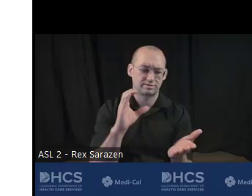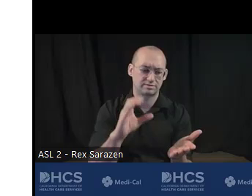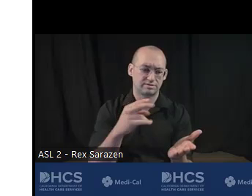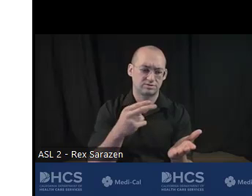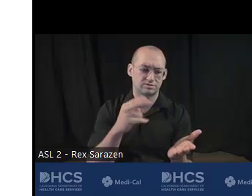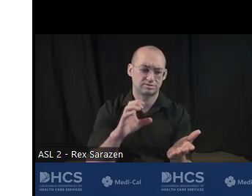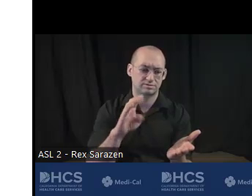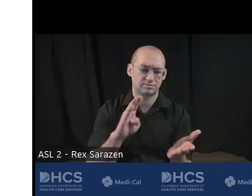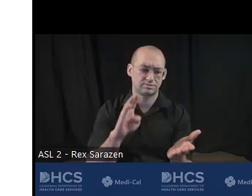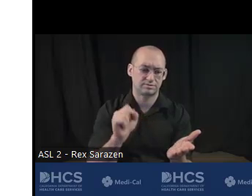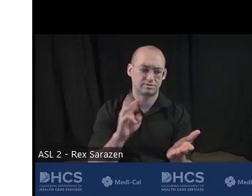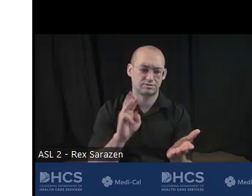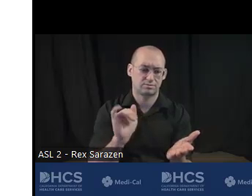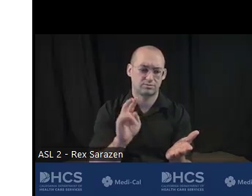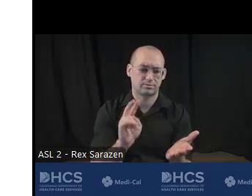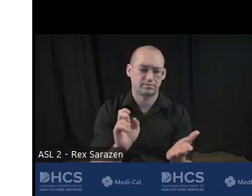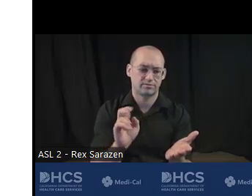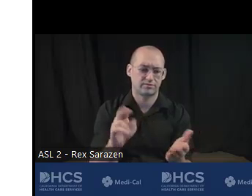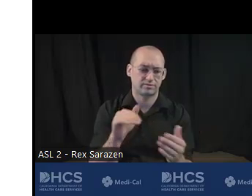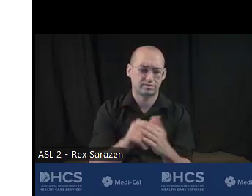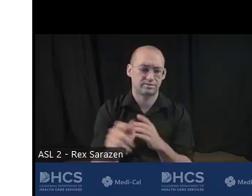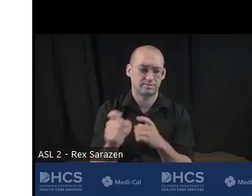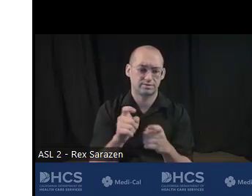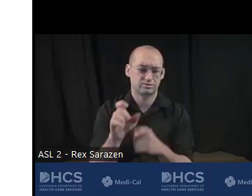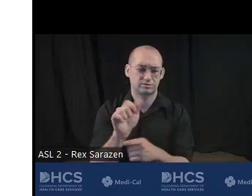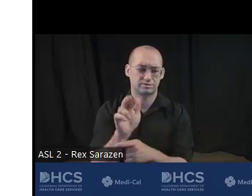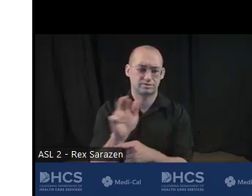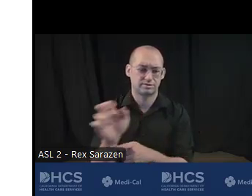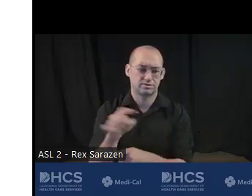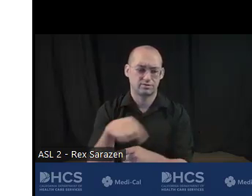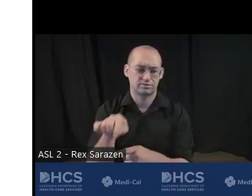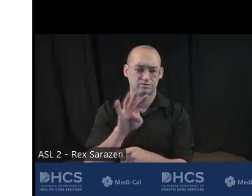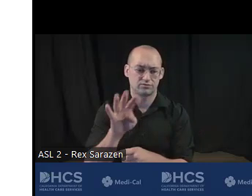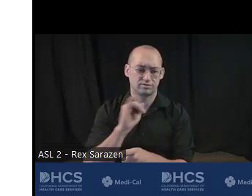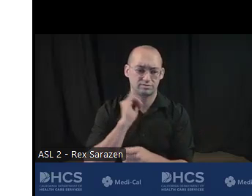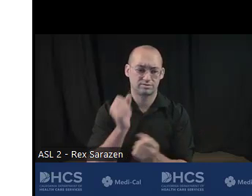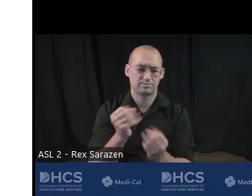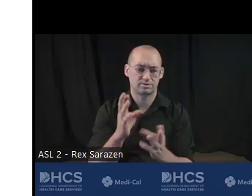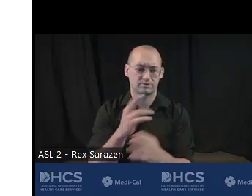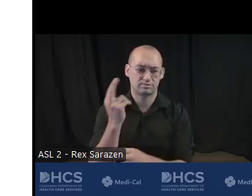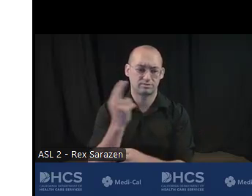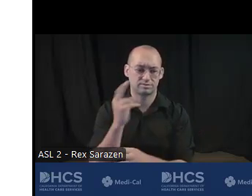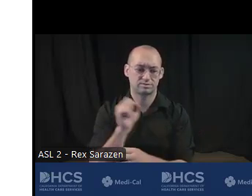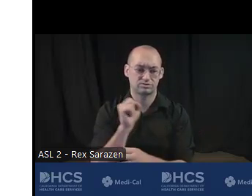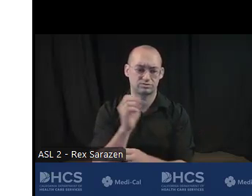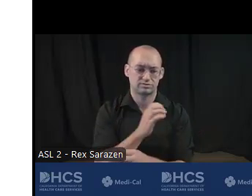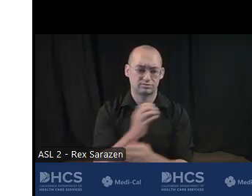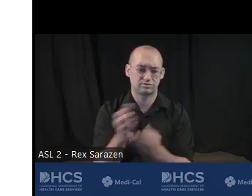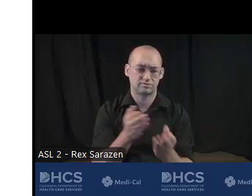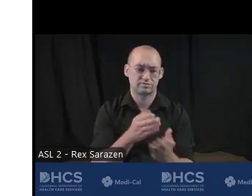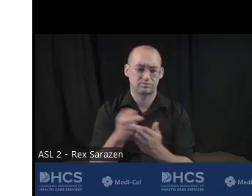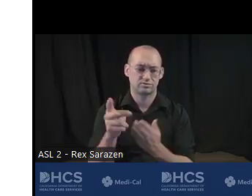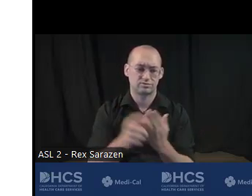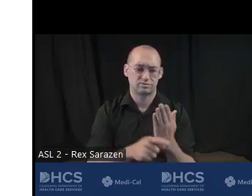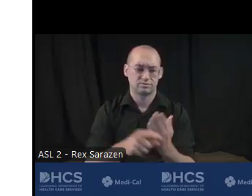waivers into managed care. And those 4 are the Multipurpose Senior Services Program waiver, the Home and Community-Based